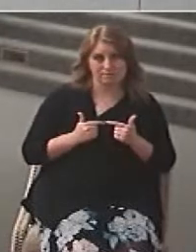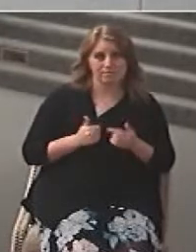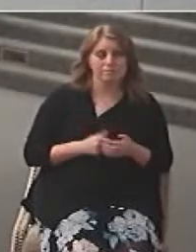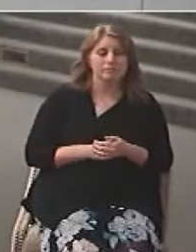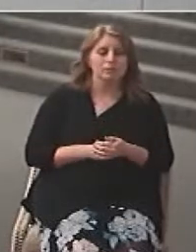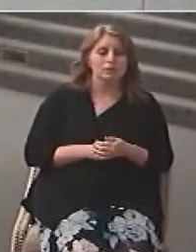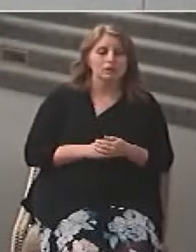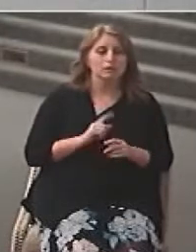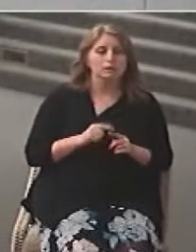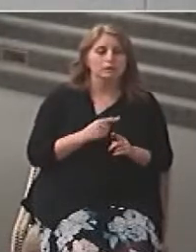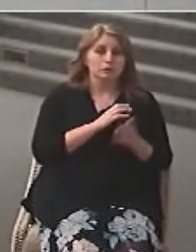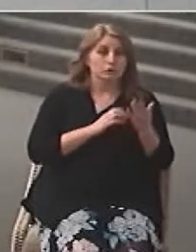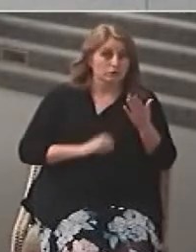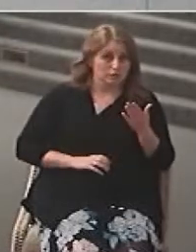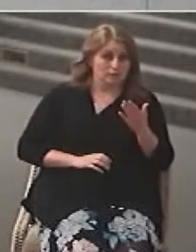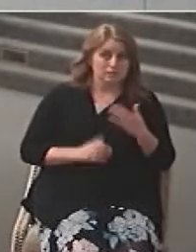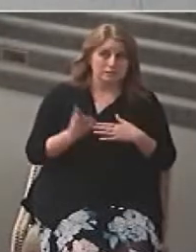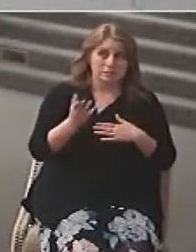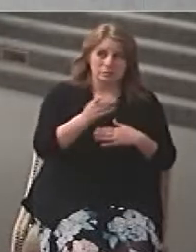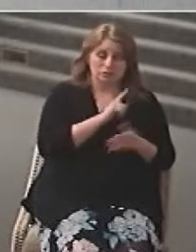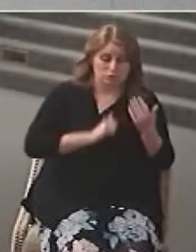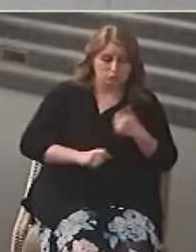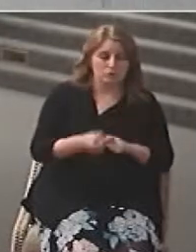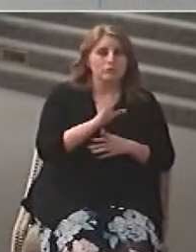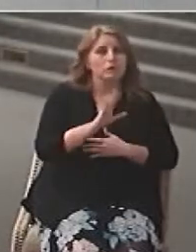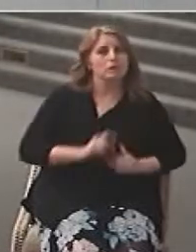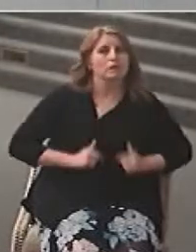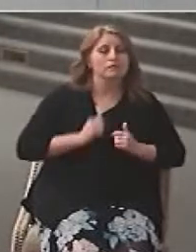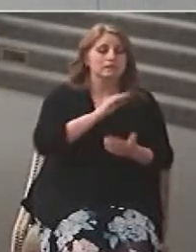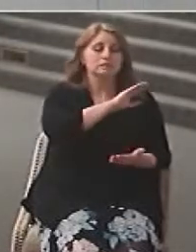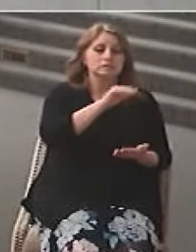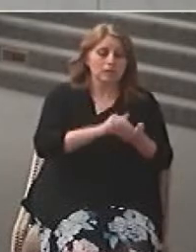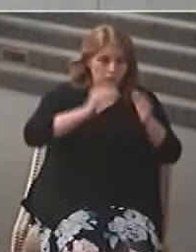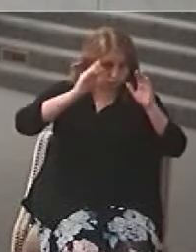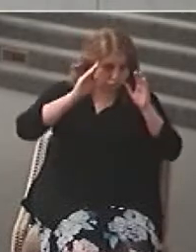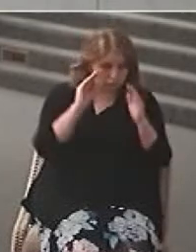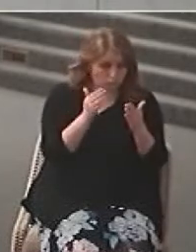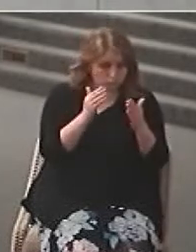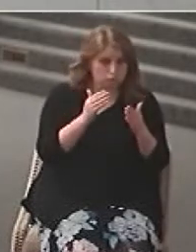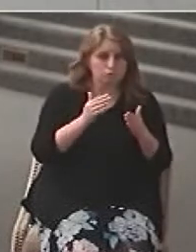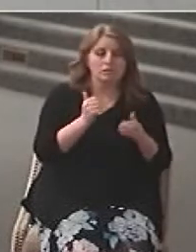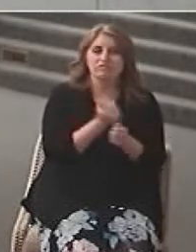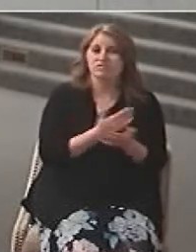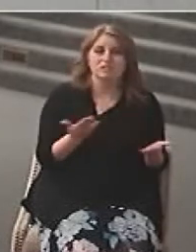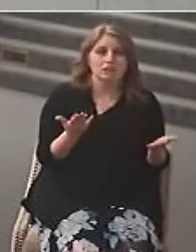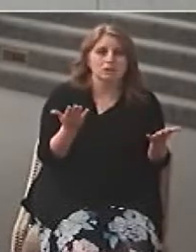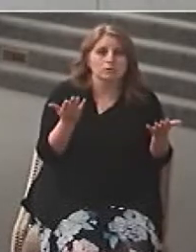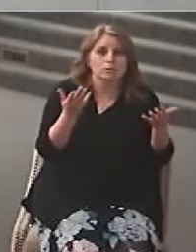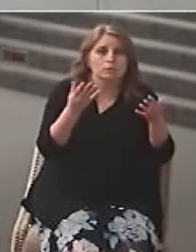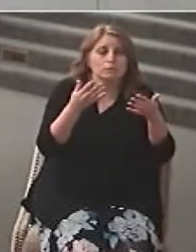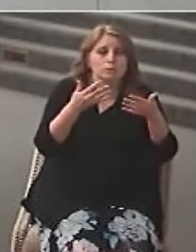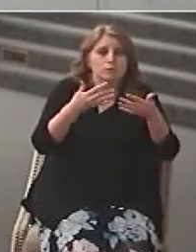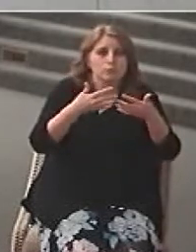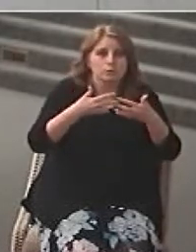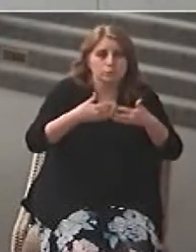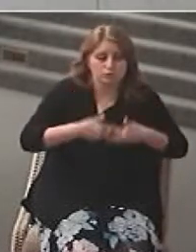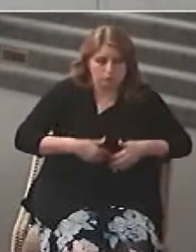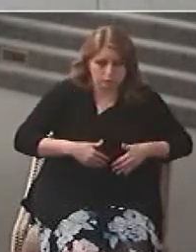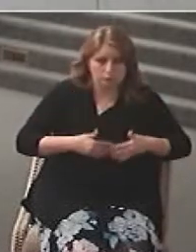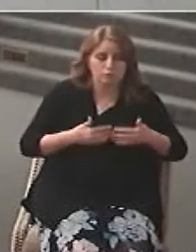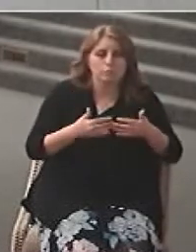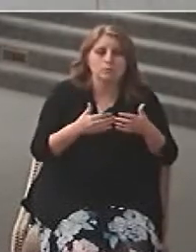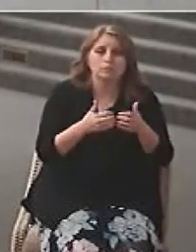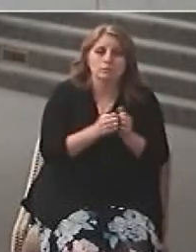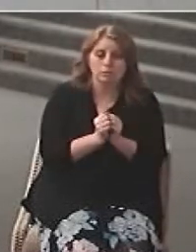Christ is the Lord of your life, when He's the center, everything else falls into place. Everything else